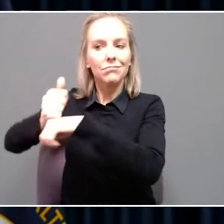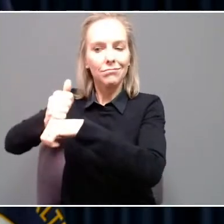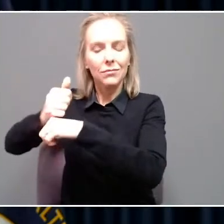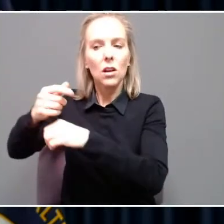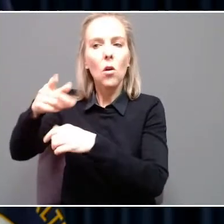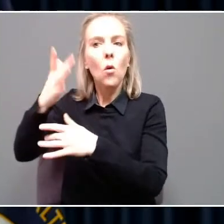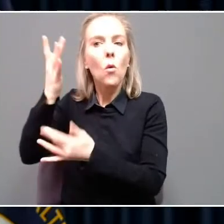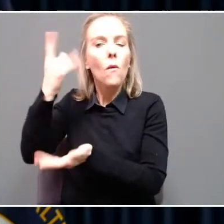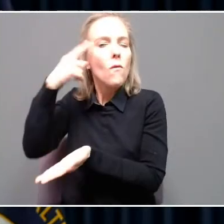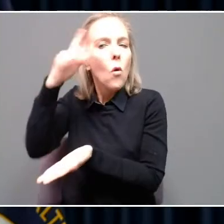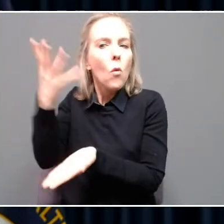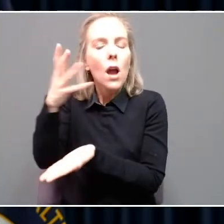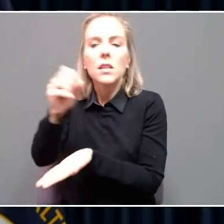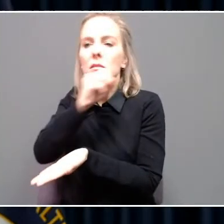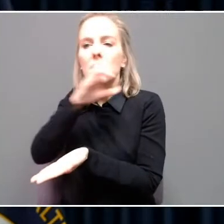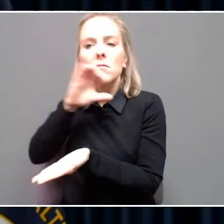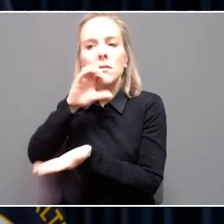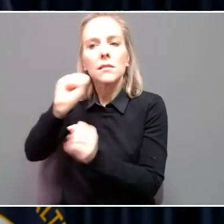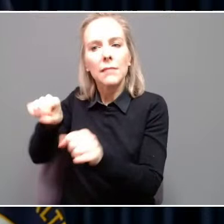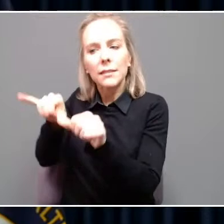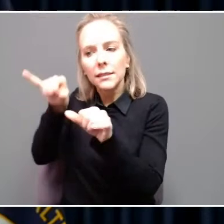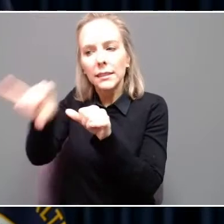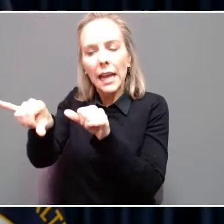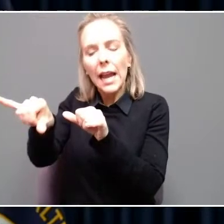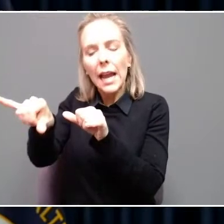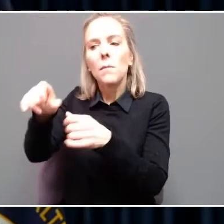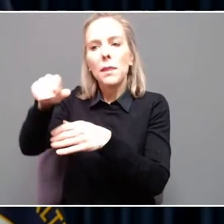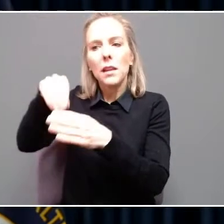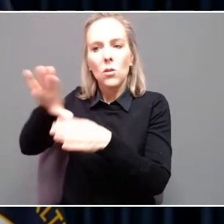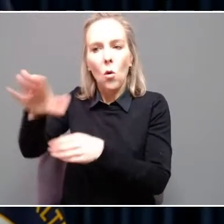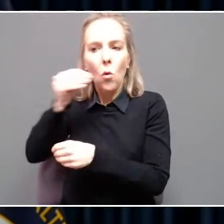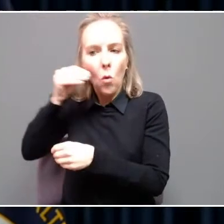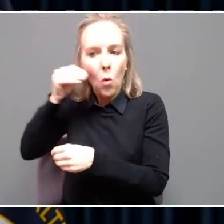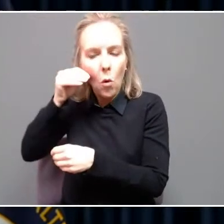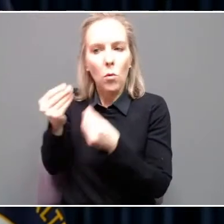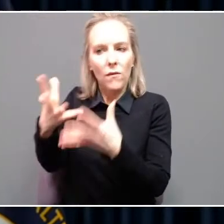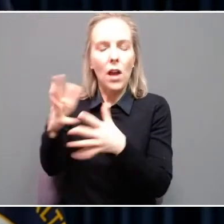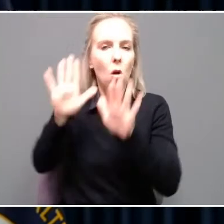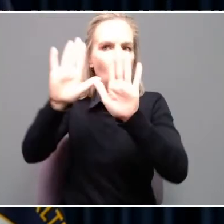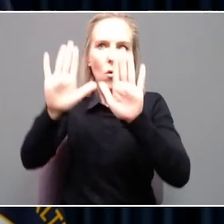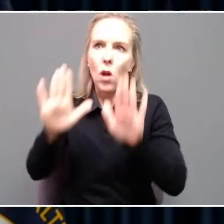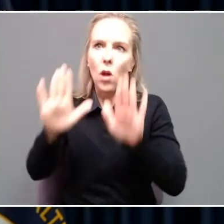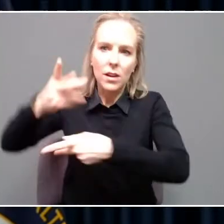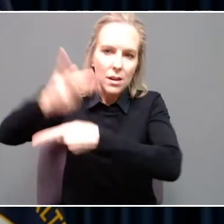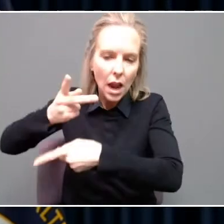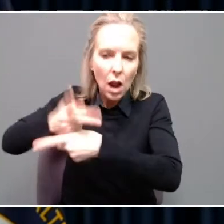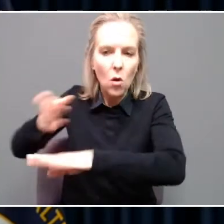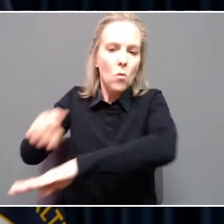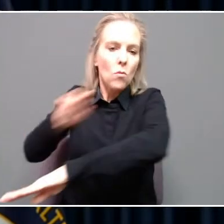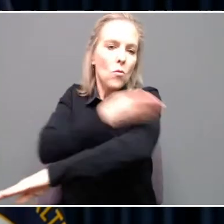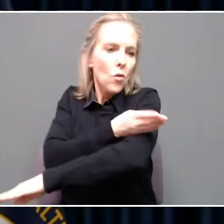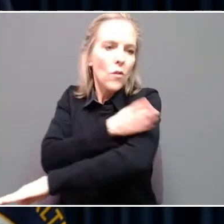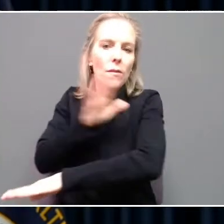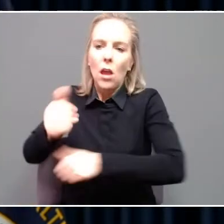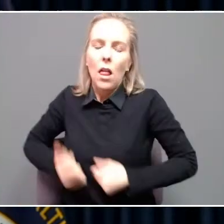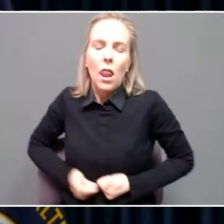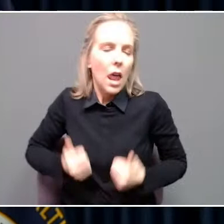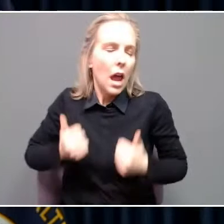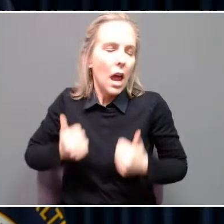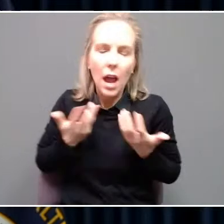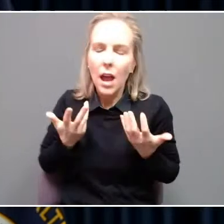homes longer, receive incredible care, improve quality of life. We've been trying to get that